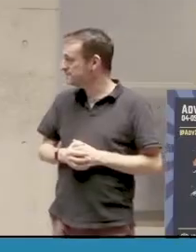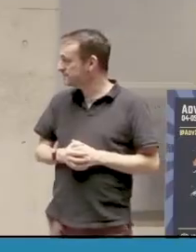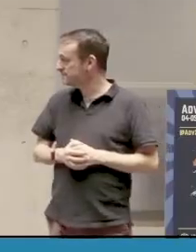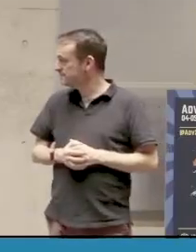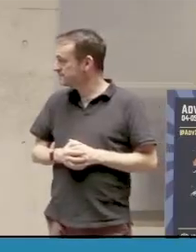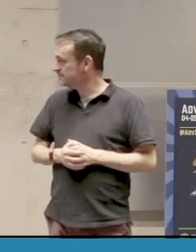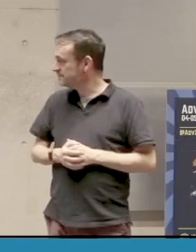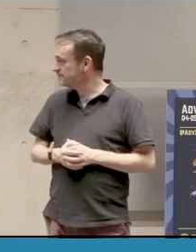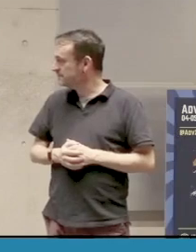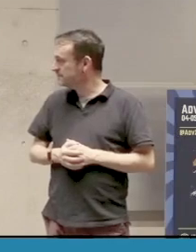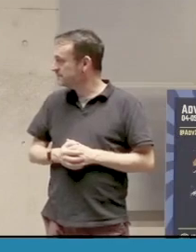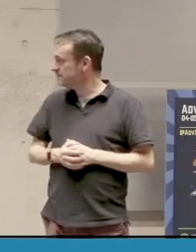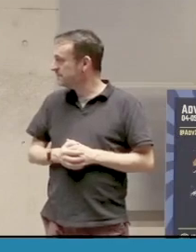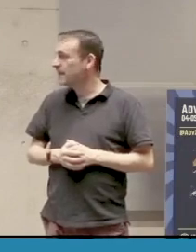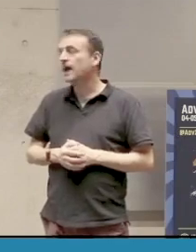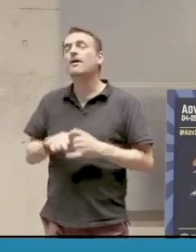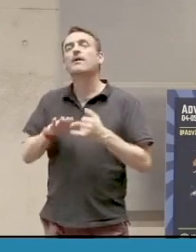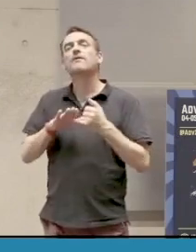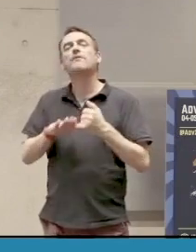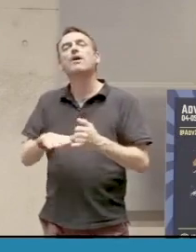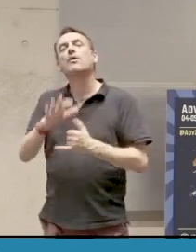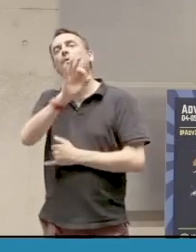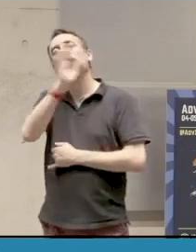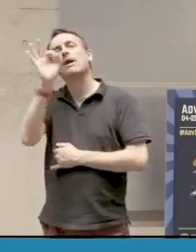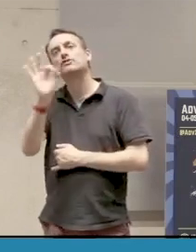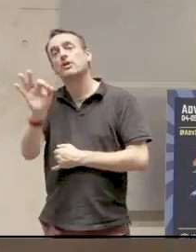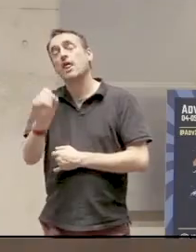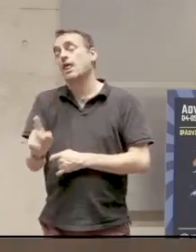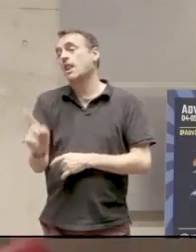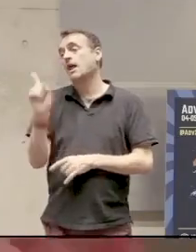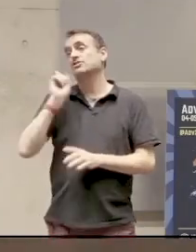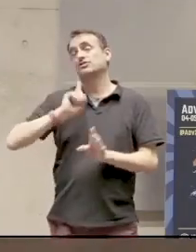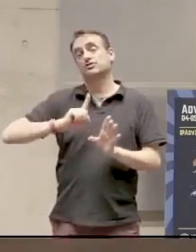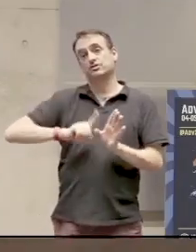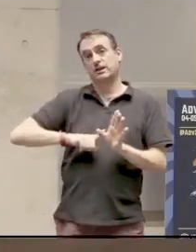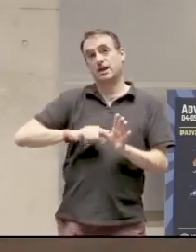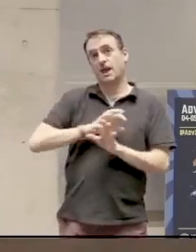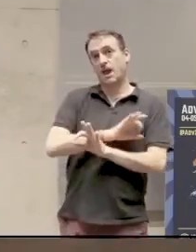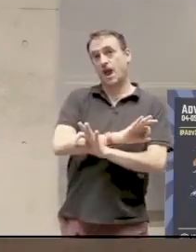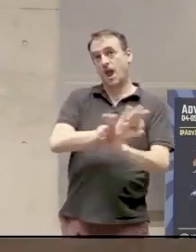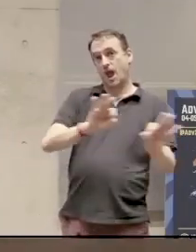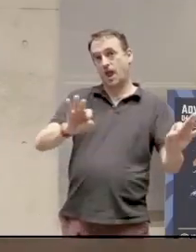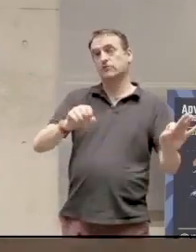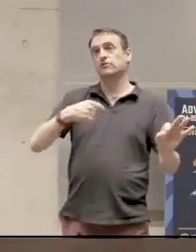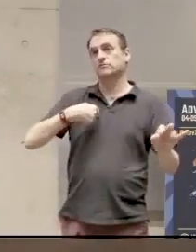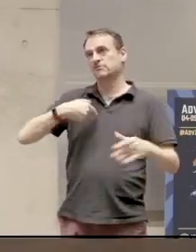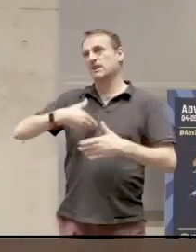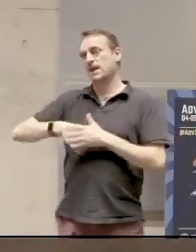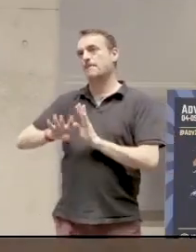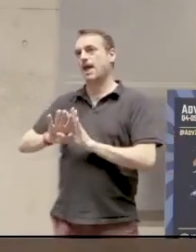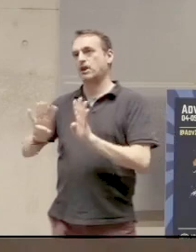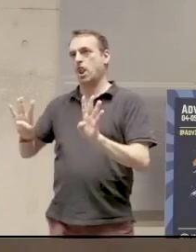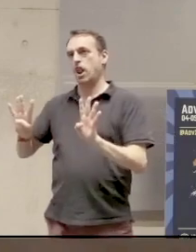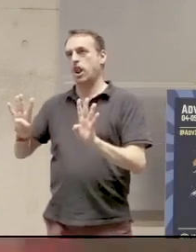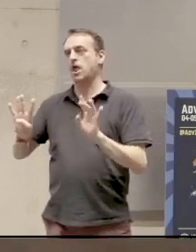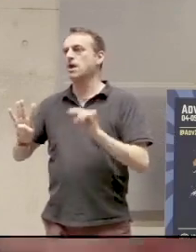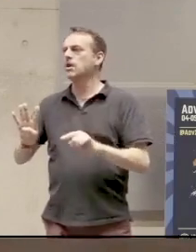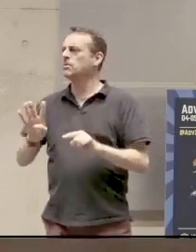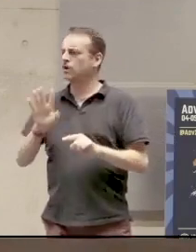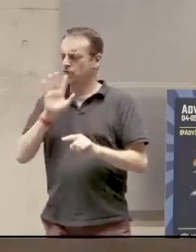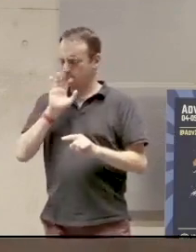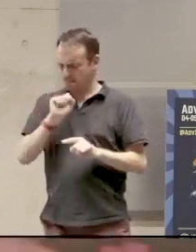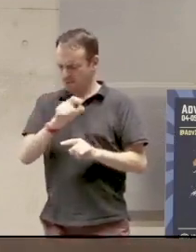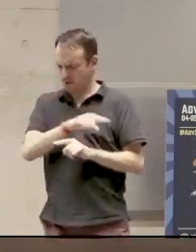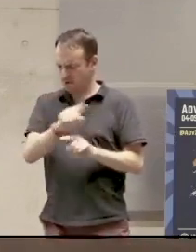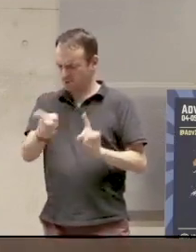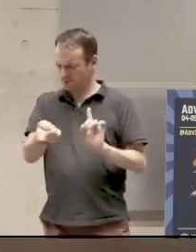Okay. My final question. Now, I asked this question last year when Chella was also on the panel, but I can't remember what you